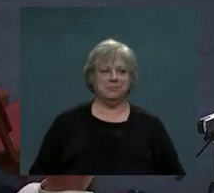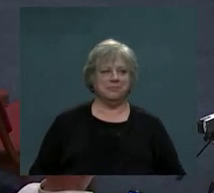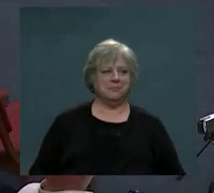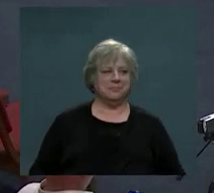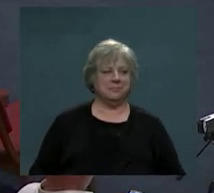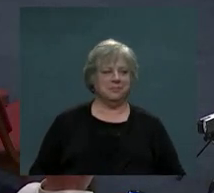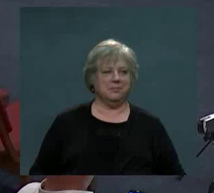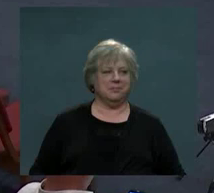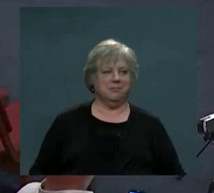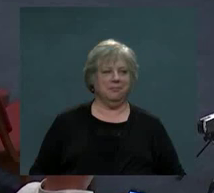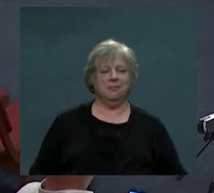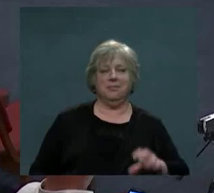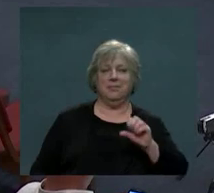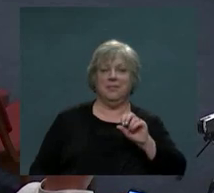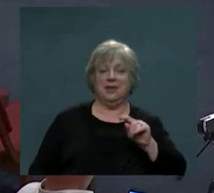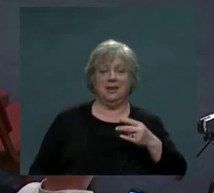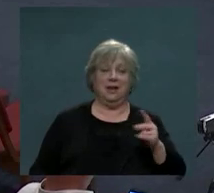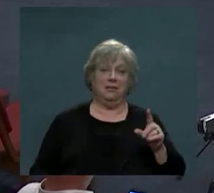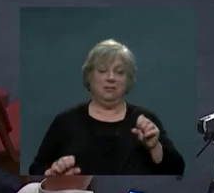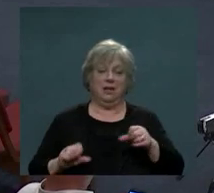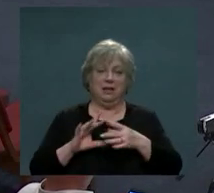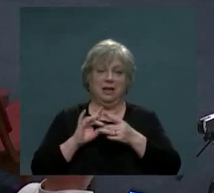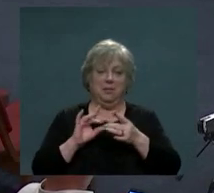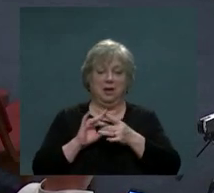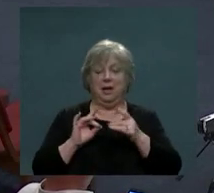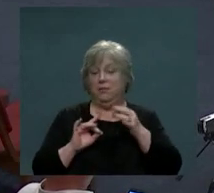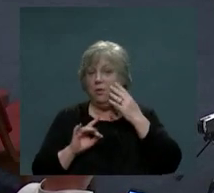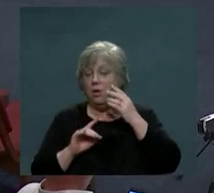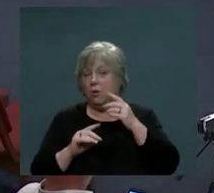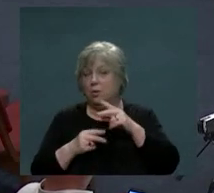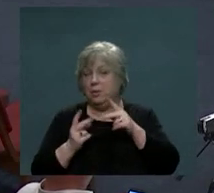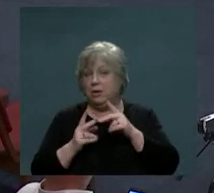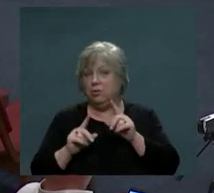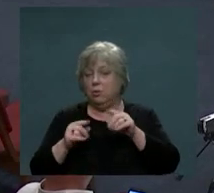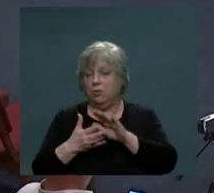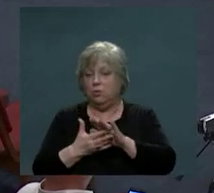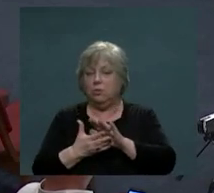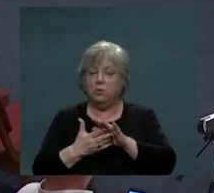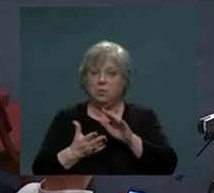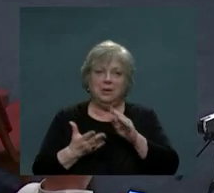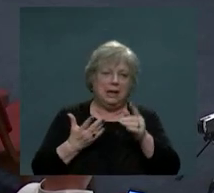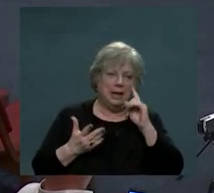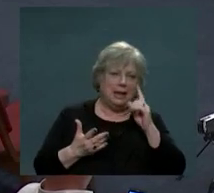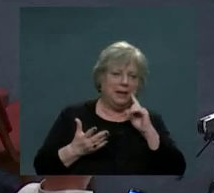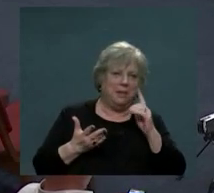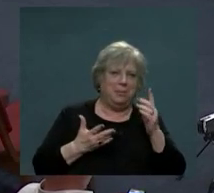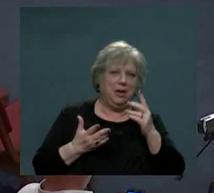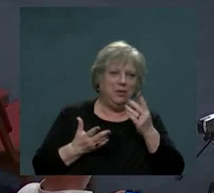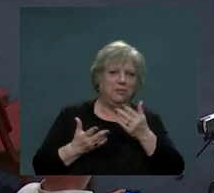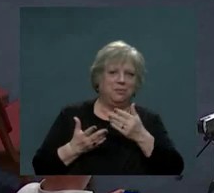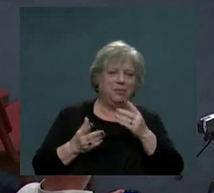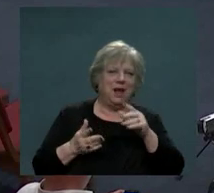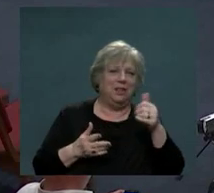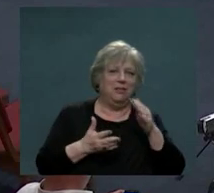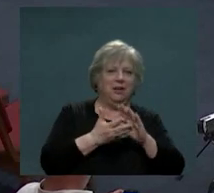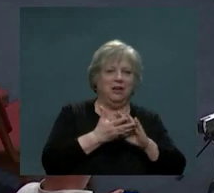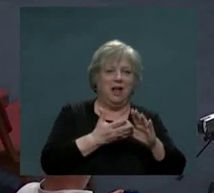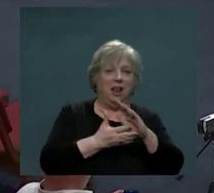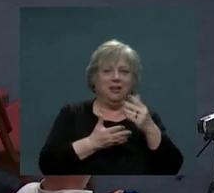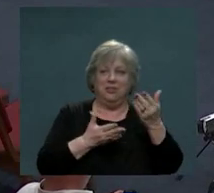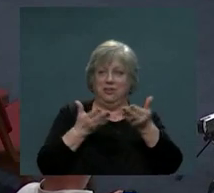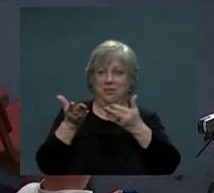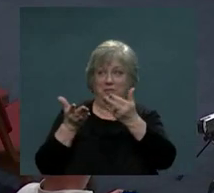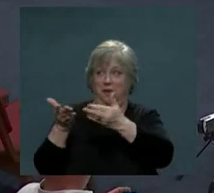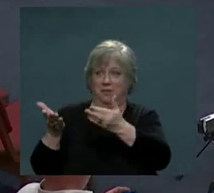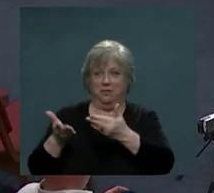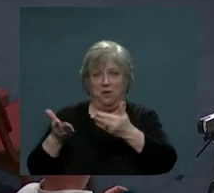So, Seth, you can say a few words, and if you know where you're going to school, it sounds like you may have a few offers from folks to come play tennis for. So,